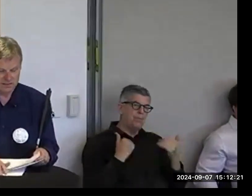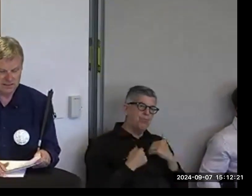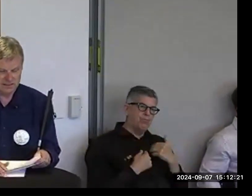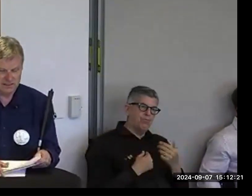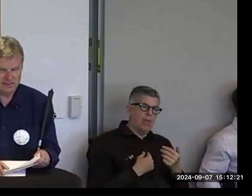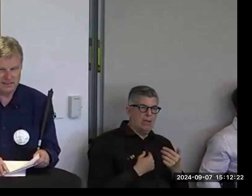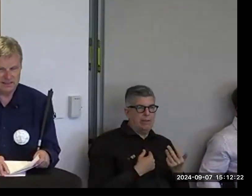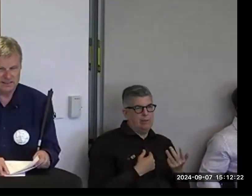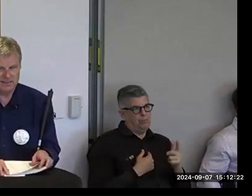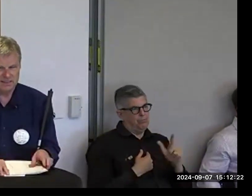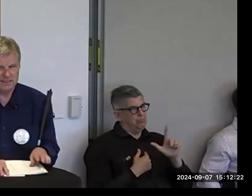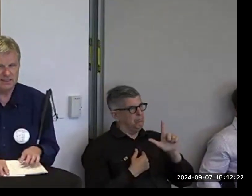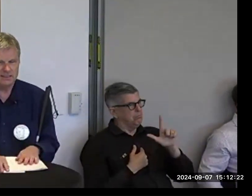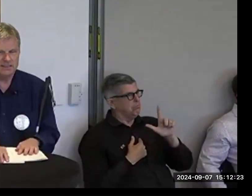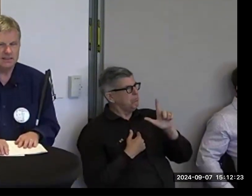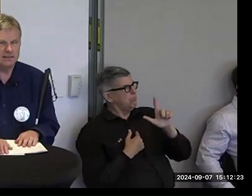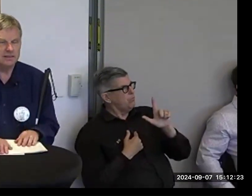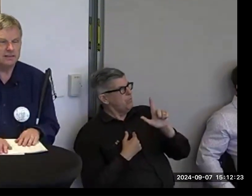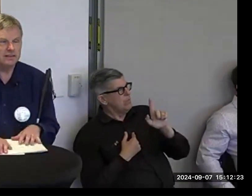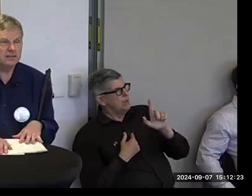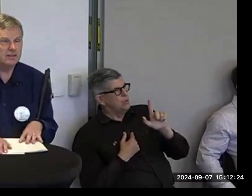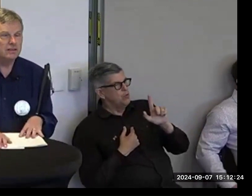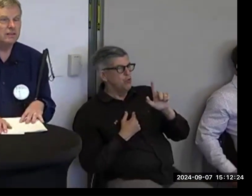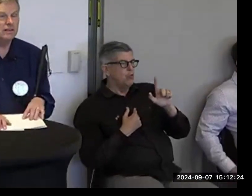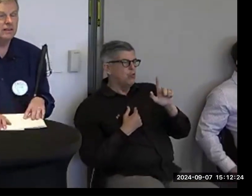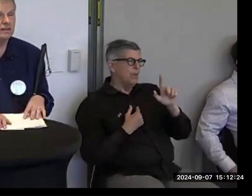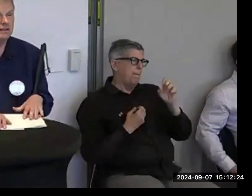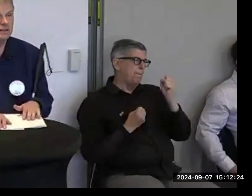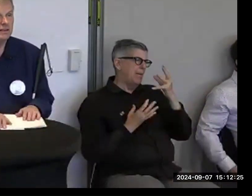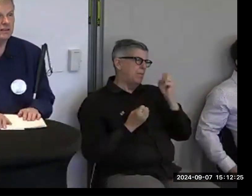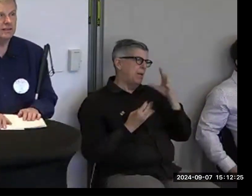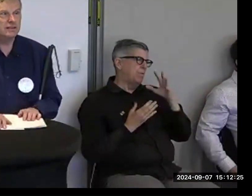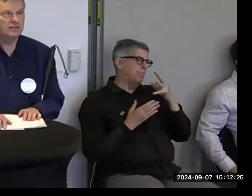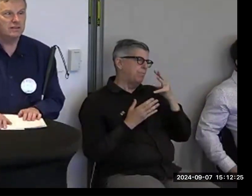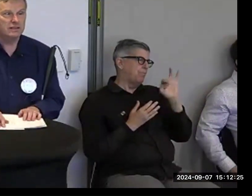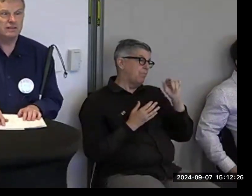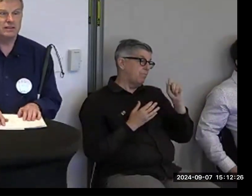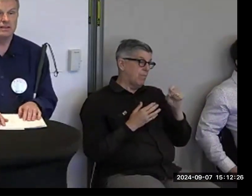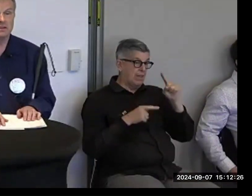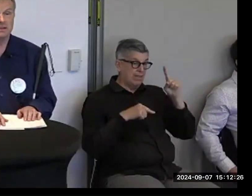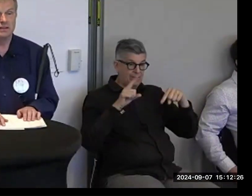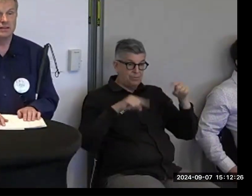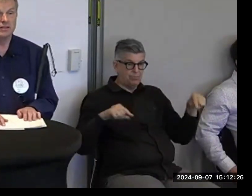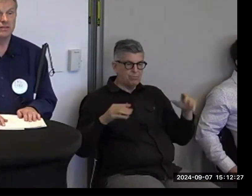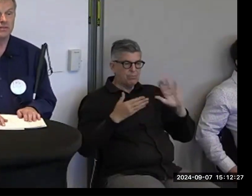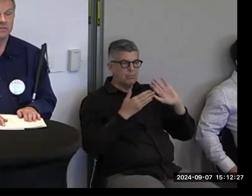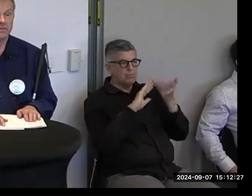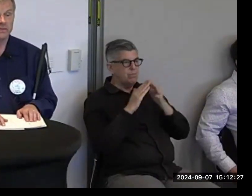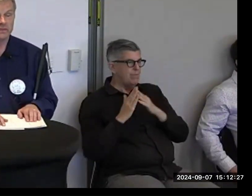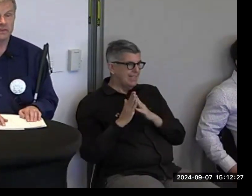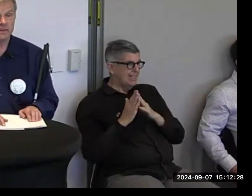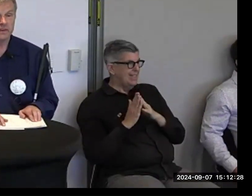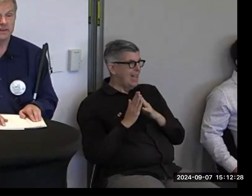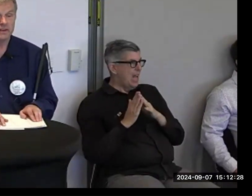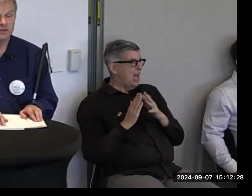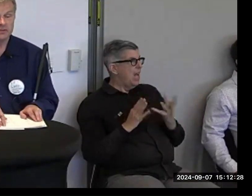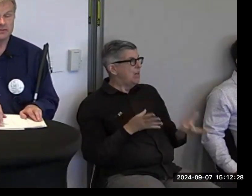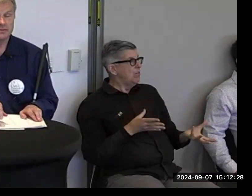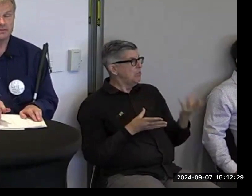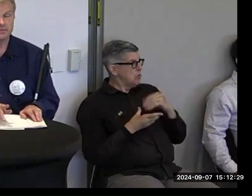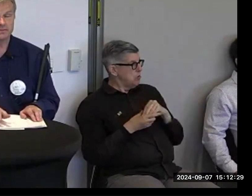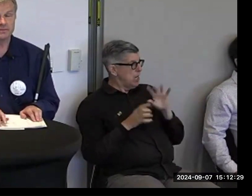maps of cities and places that I've gone, including I was in Australia in the